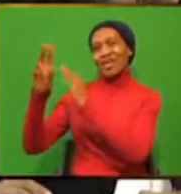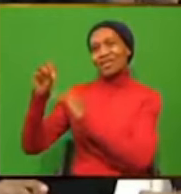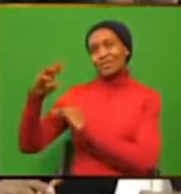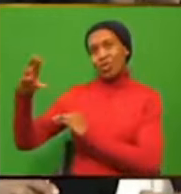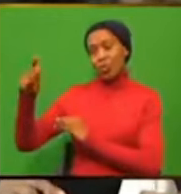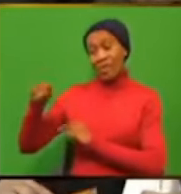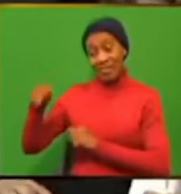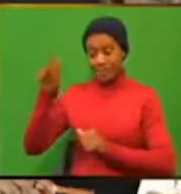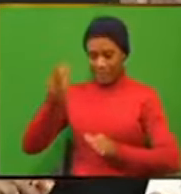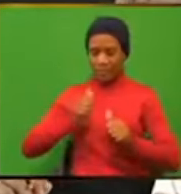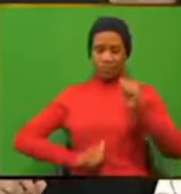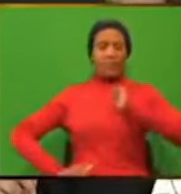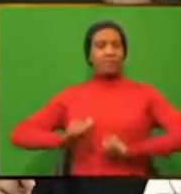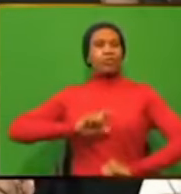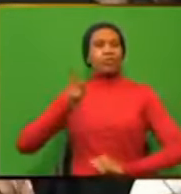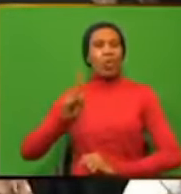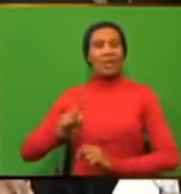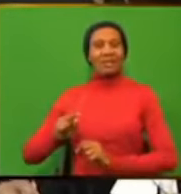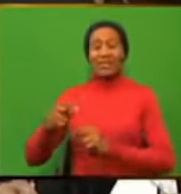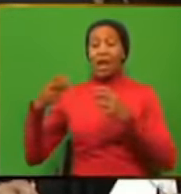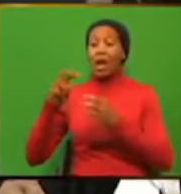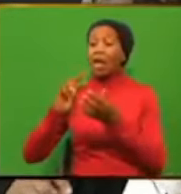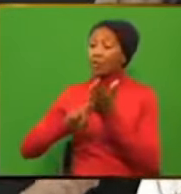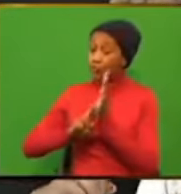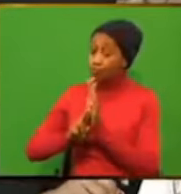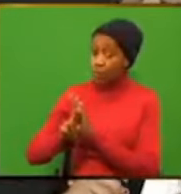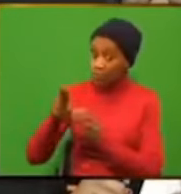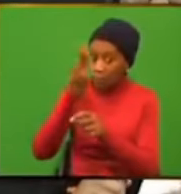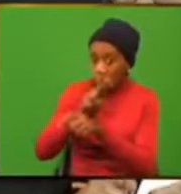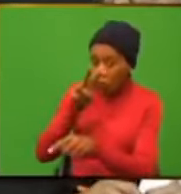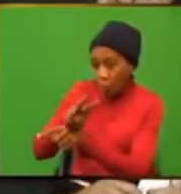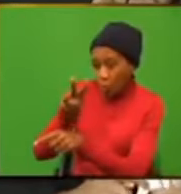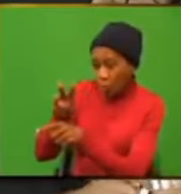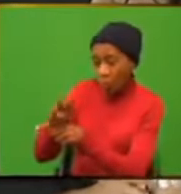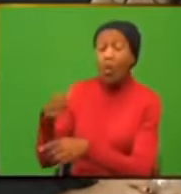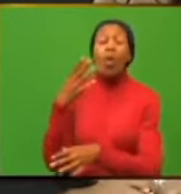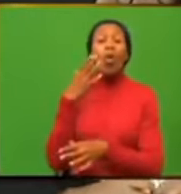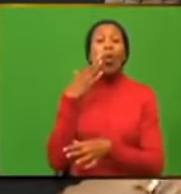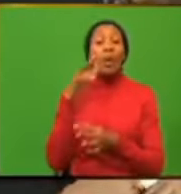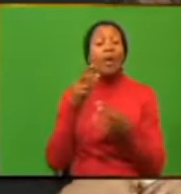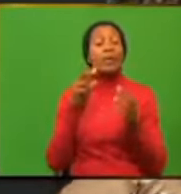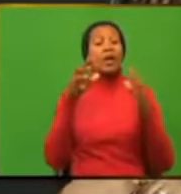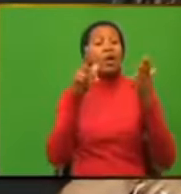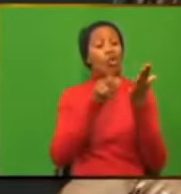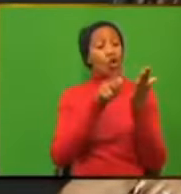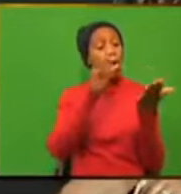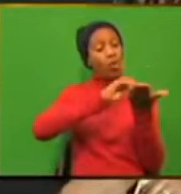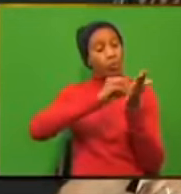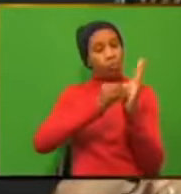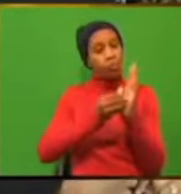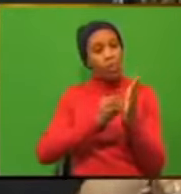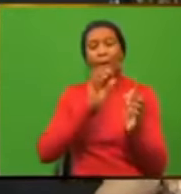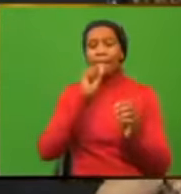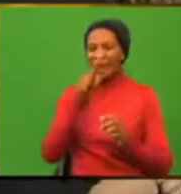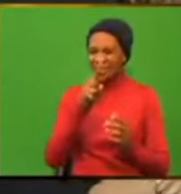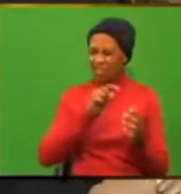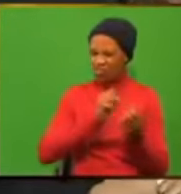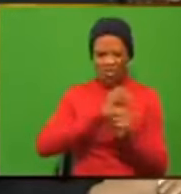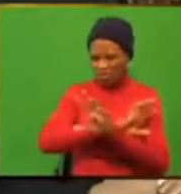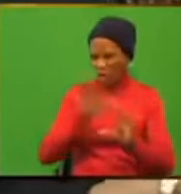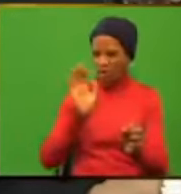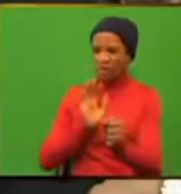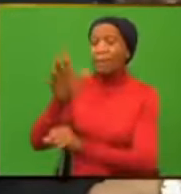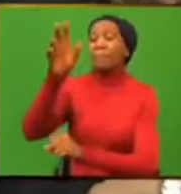with the performance of a senatorial role over legislation that does not directly impact provinces. What